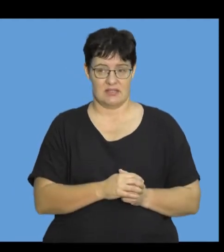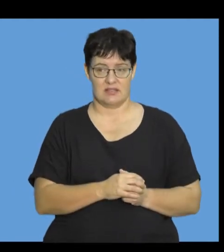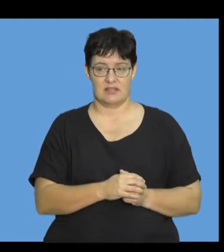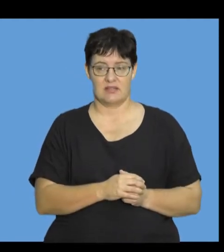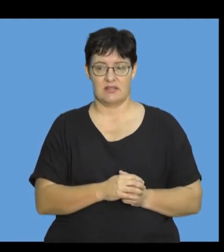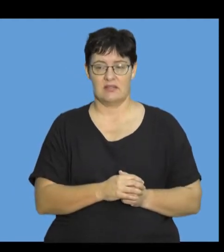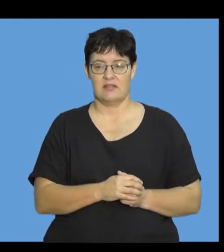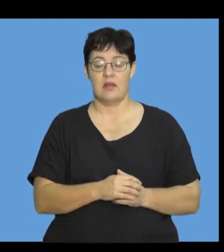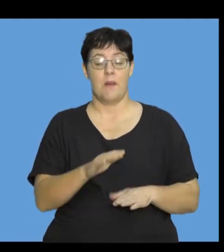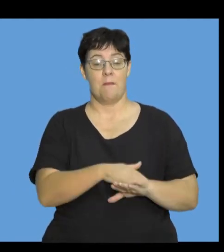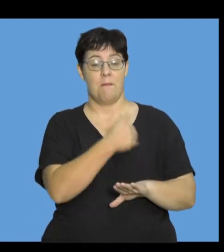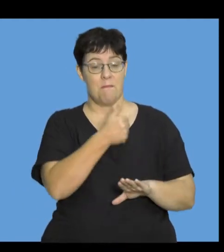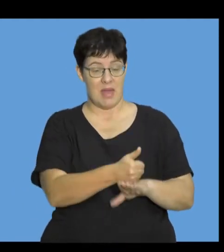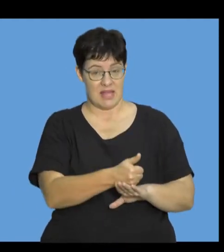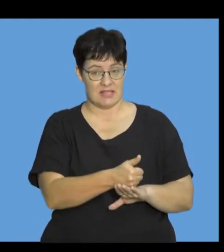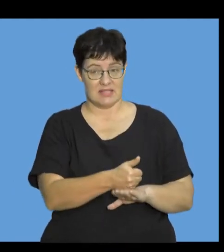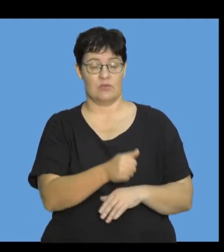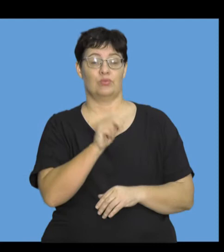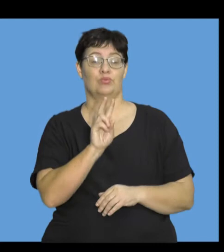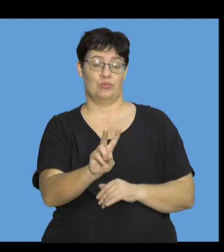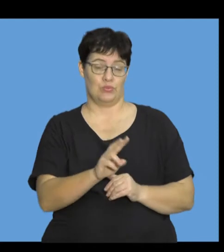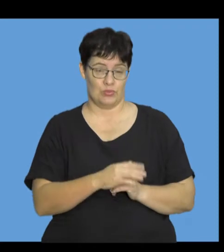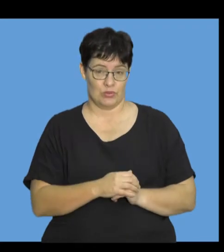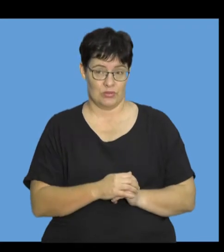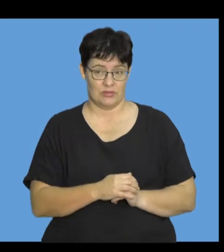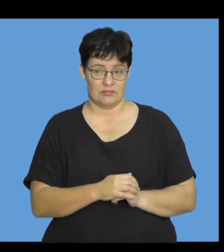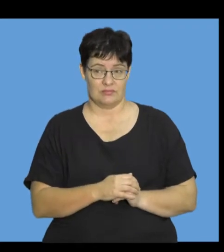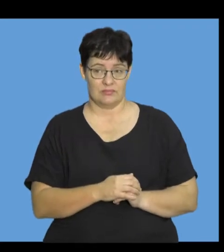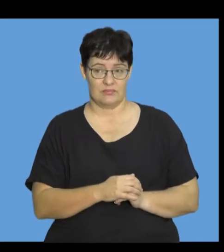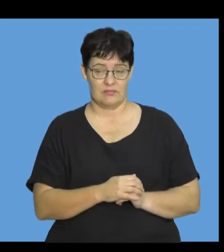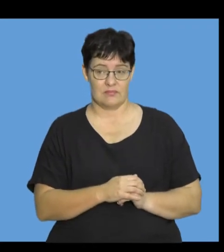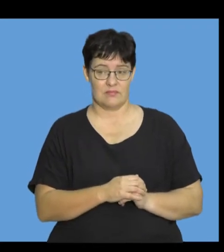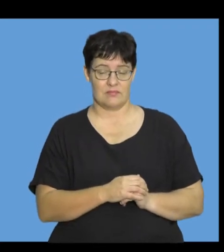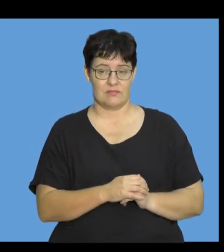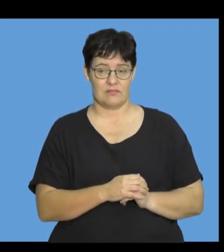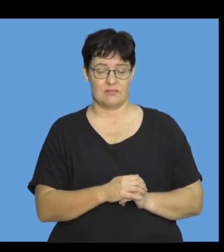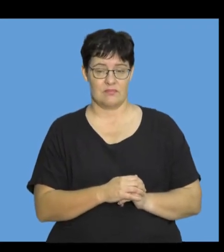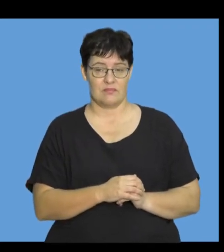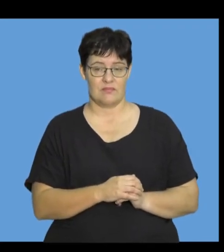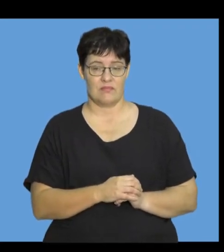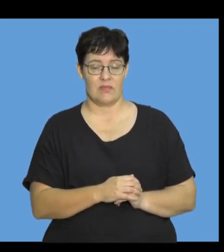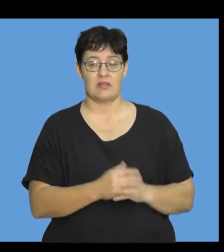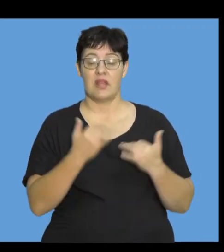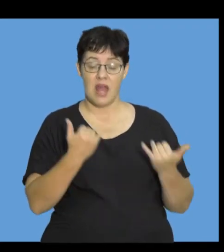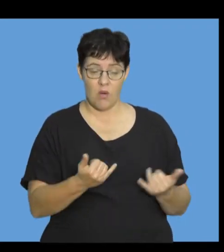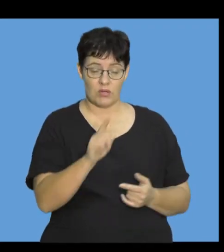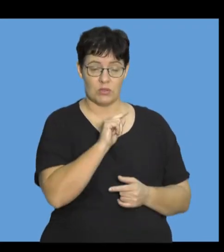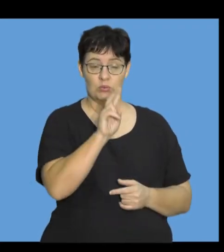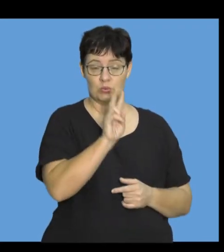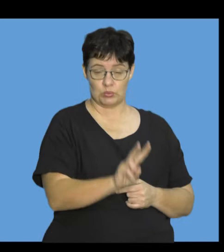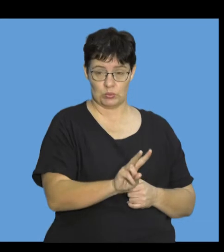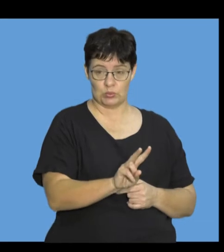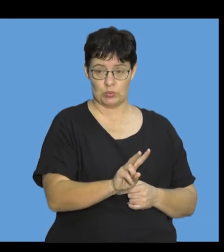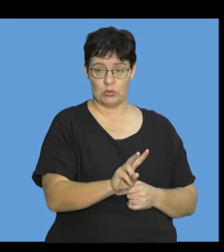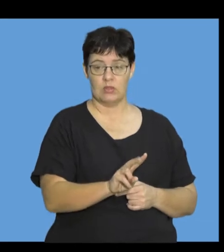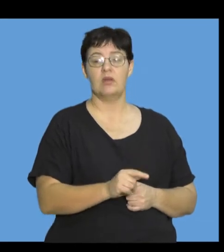to have a base of 2, right? We need to make this to have a base of 2. It means it will be 2